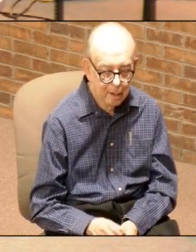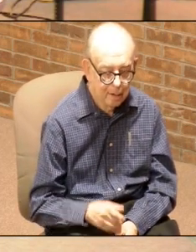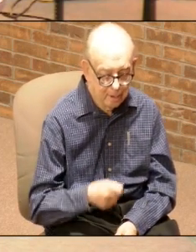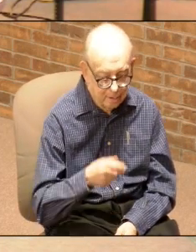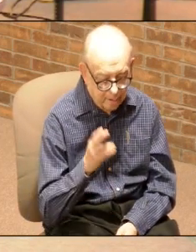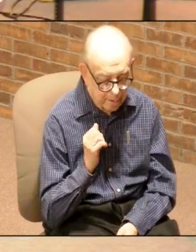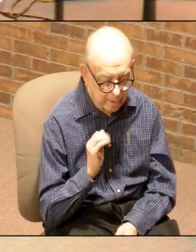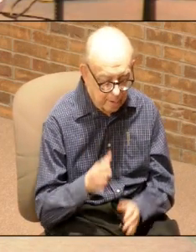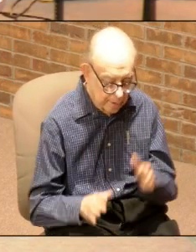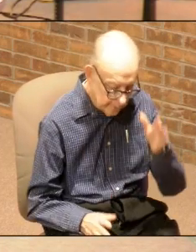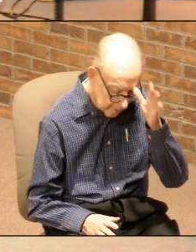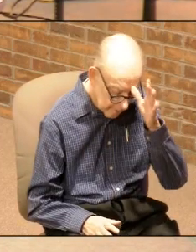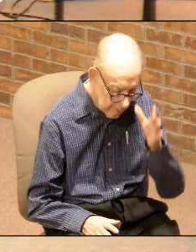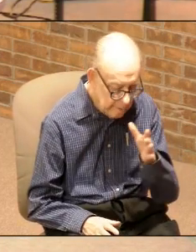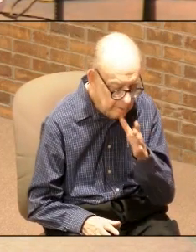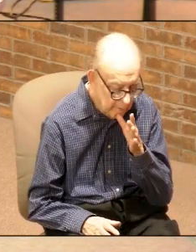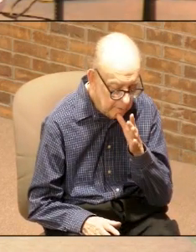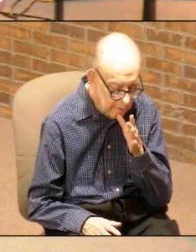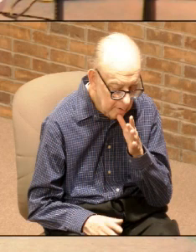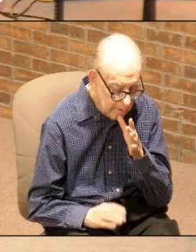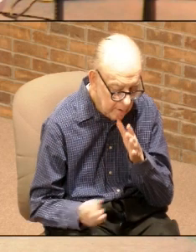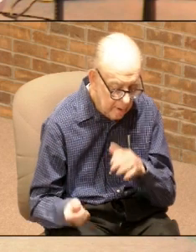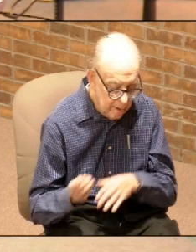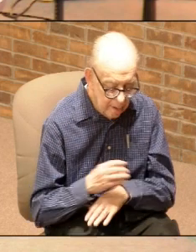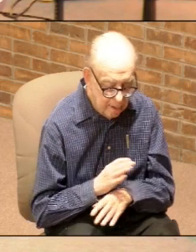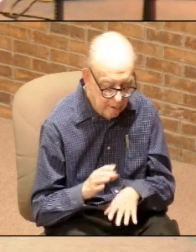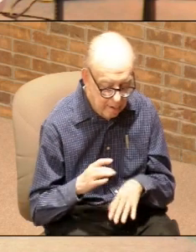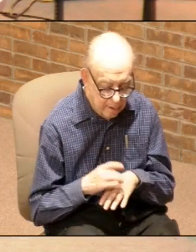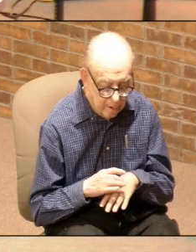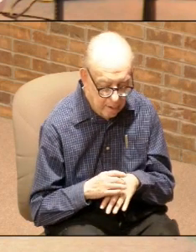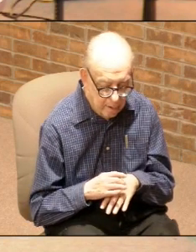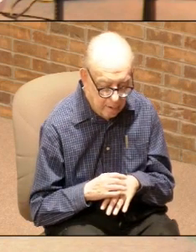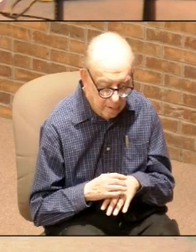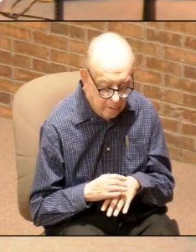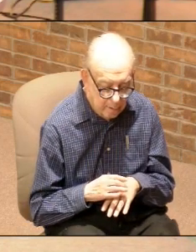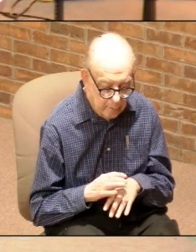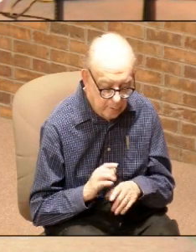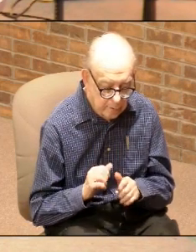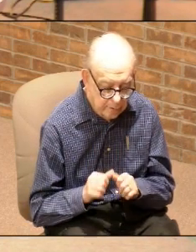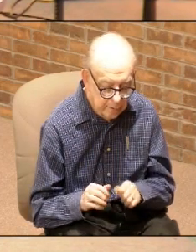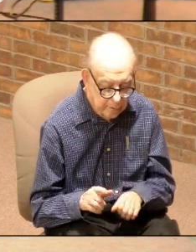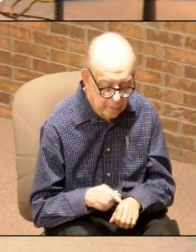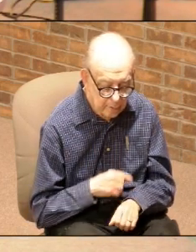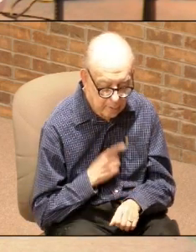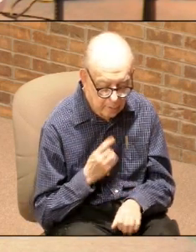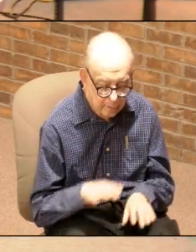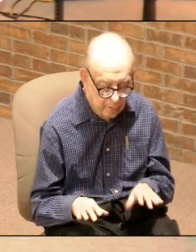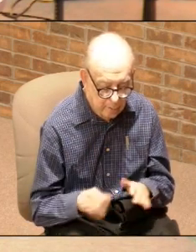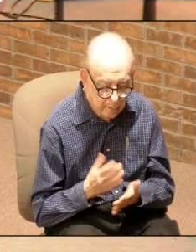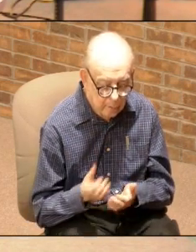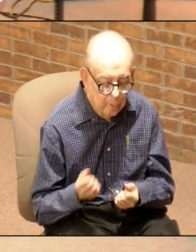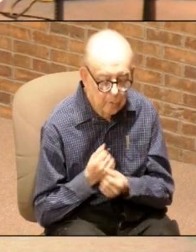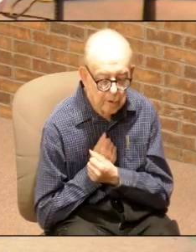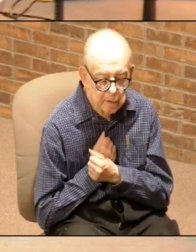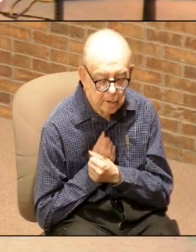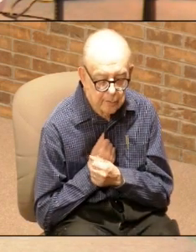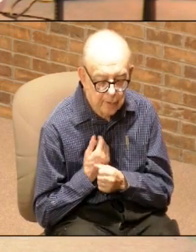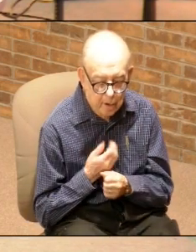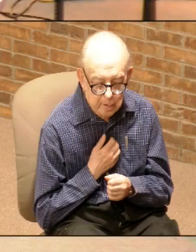Honor thy father and thy mother, that thy days on this earth might be long. We did it because we love them.